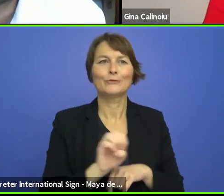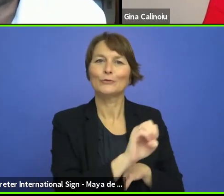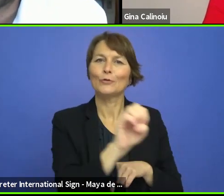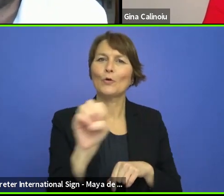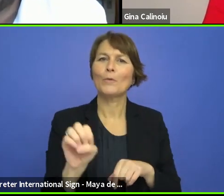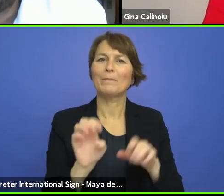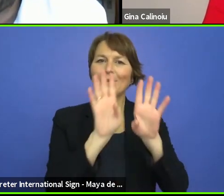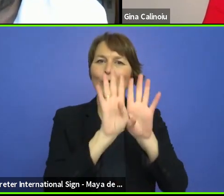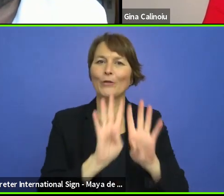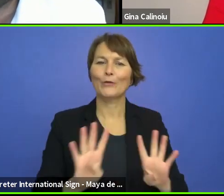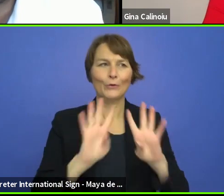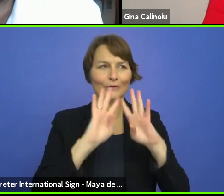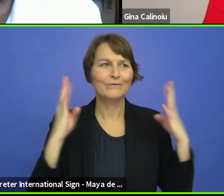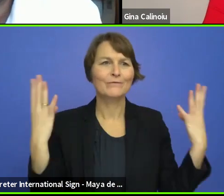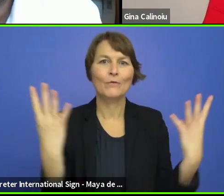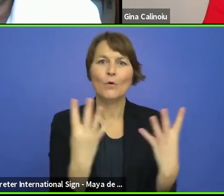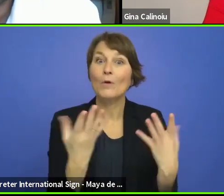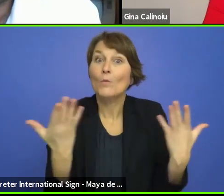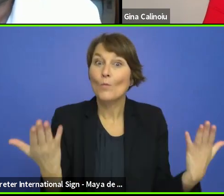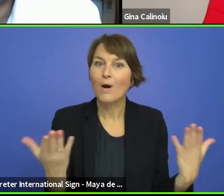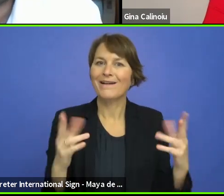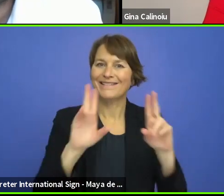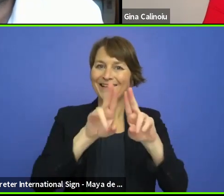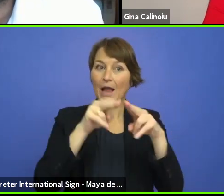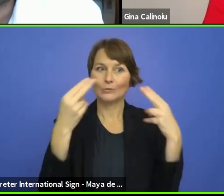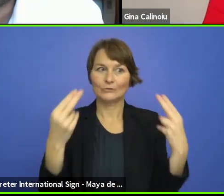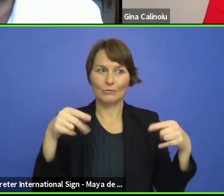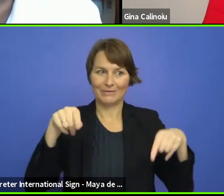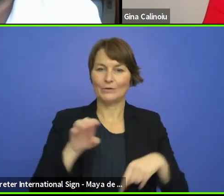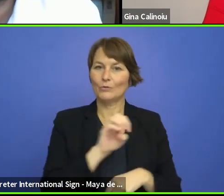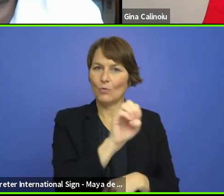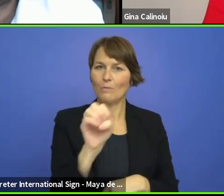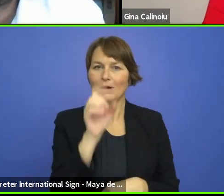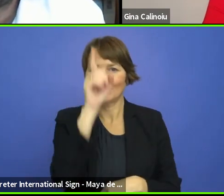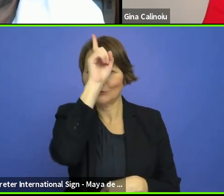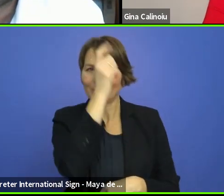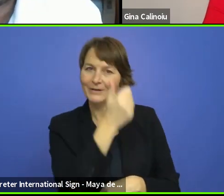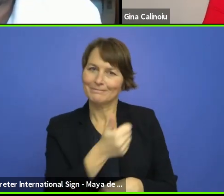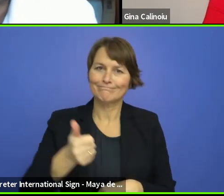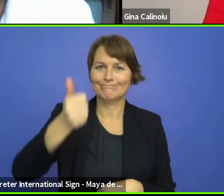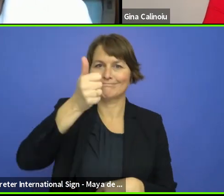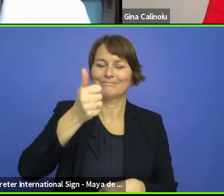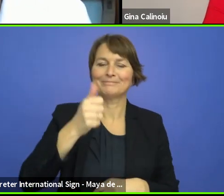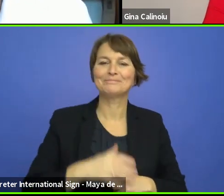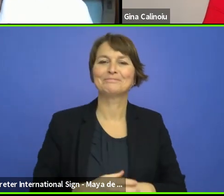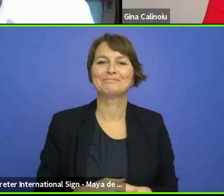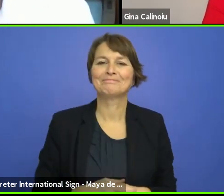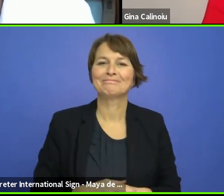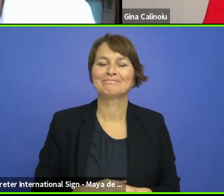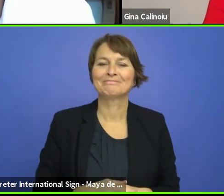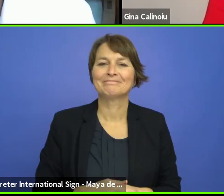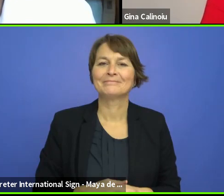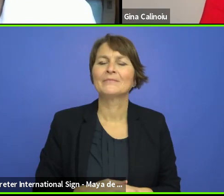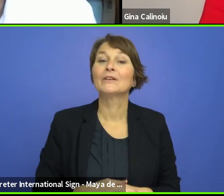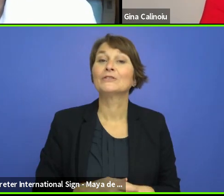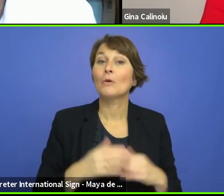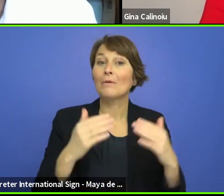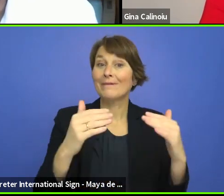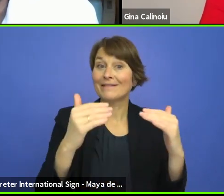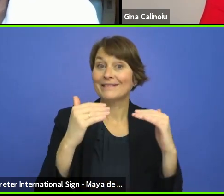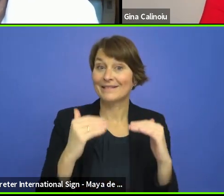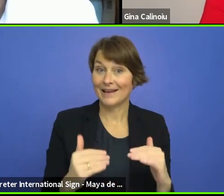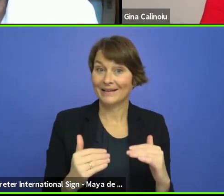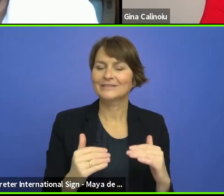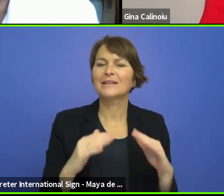of the Council of the European Union. And up next, since Saxony is the